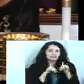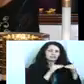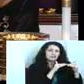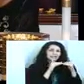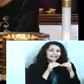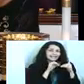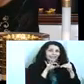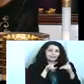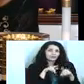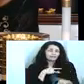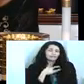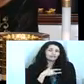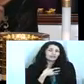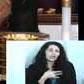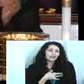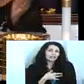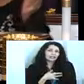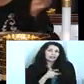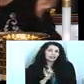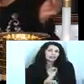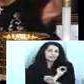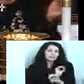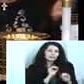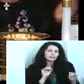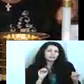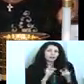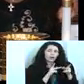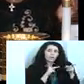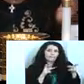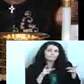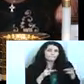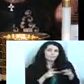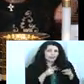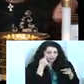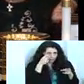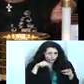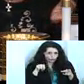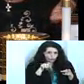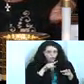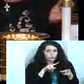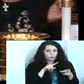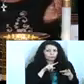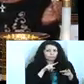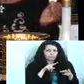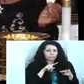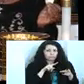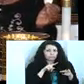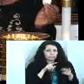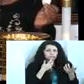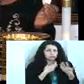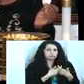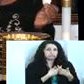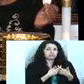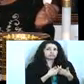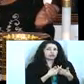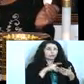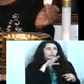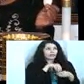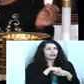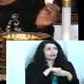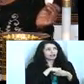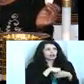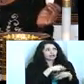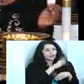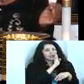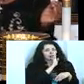you feel there is no place for you in God's dominion,